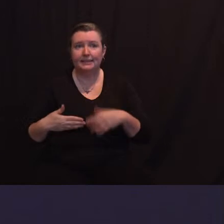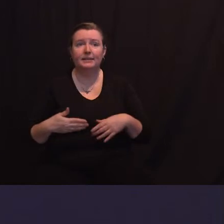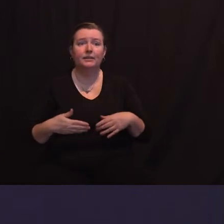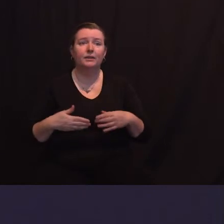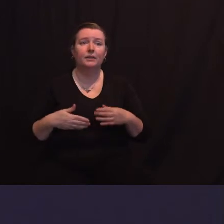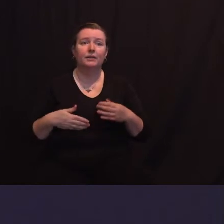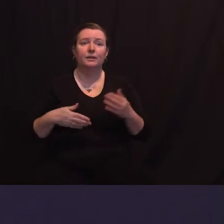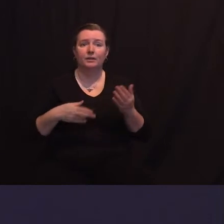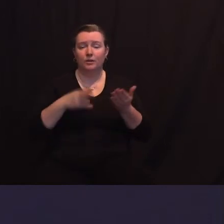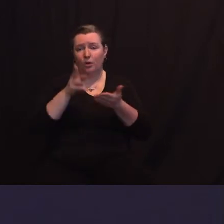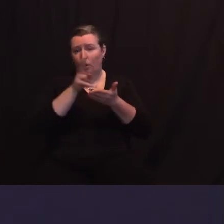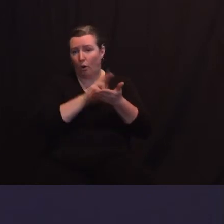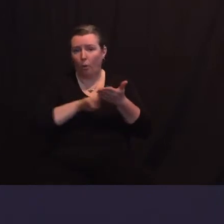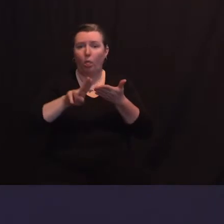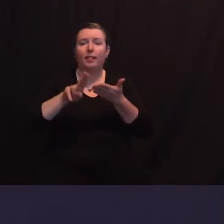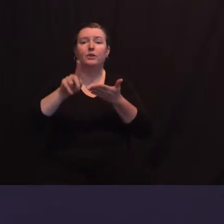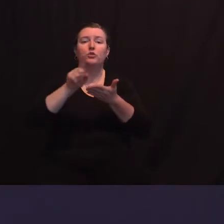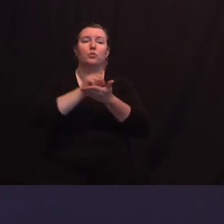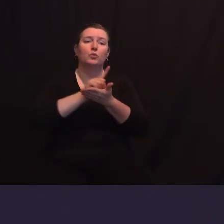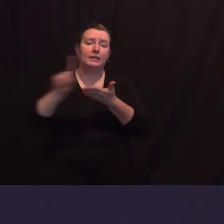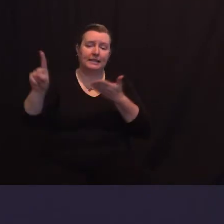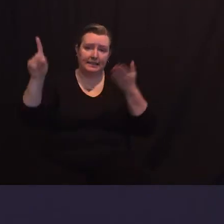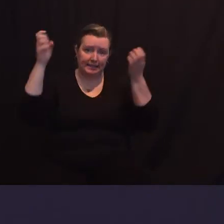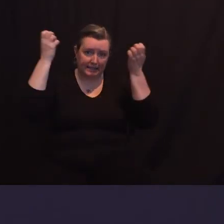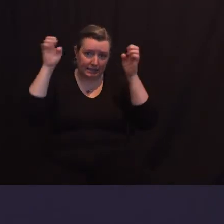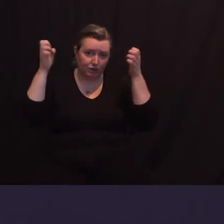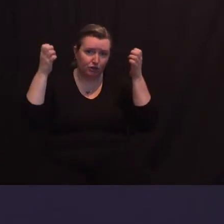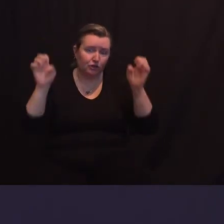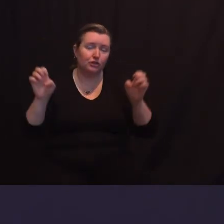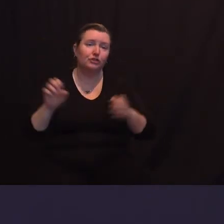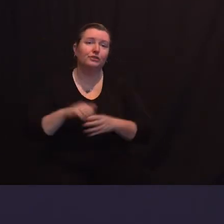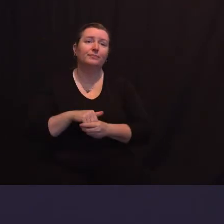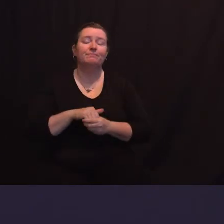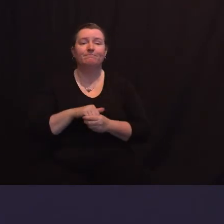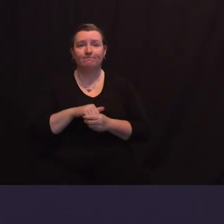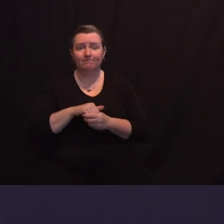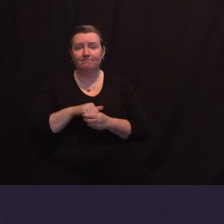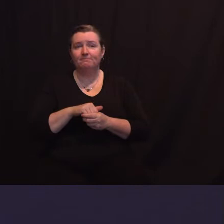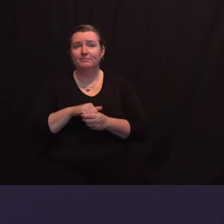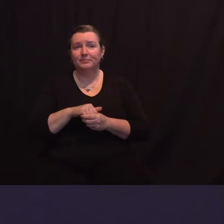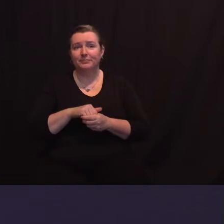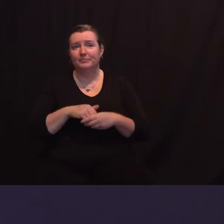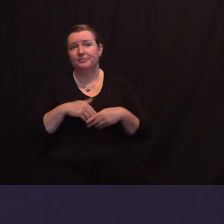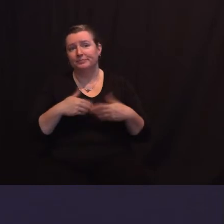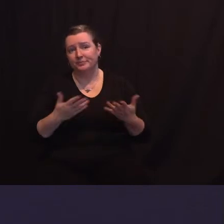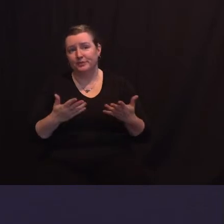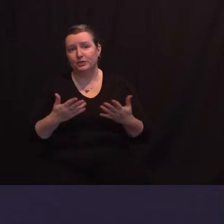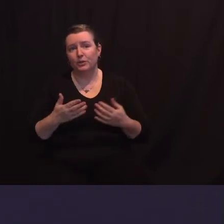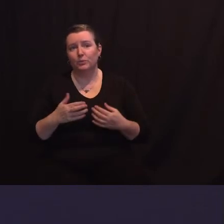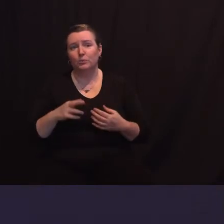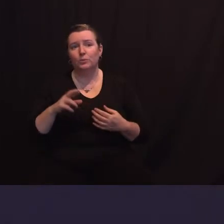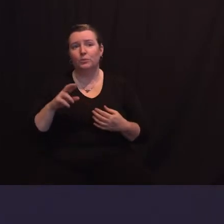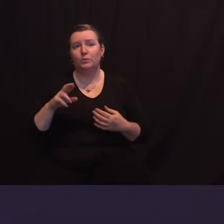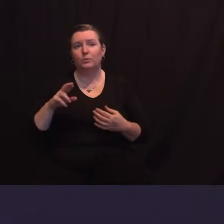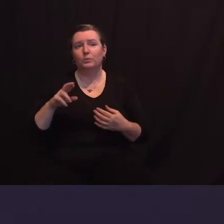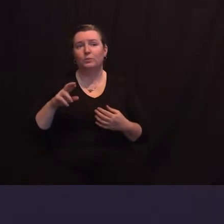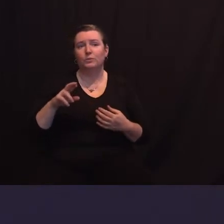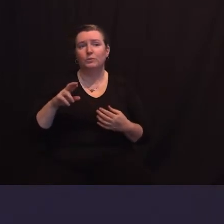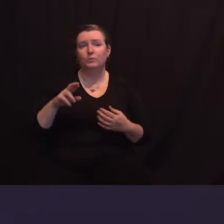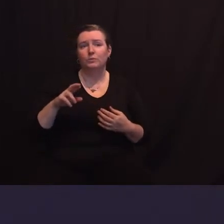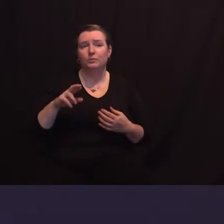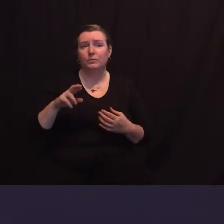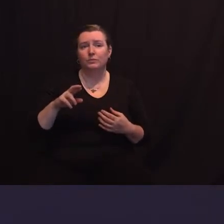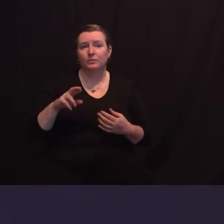got Ramadan only in a few weeks coming up 1, 2, 3. So would ask you, please celebrate those